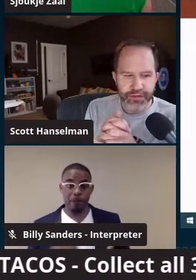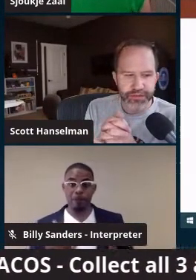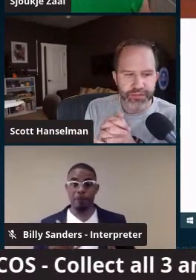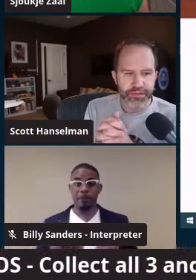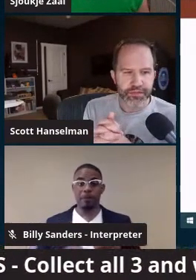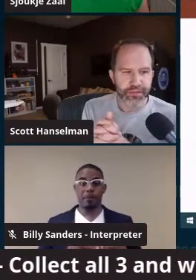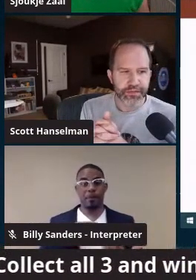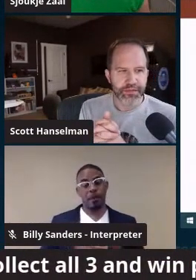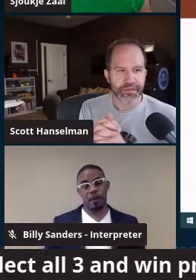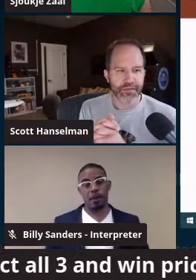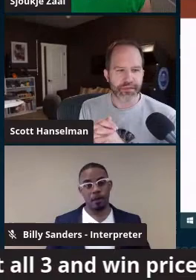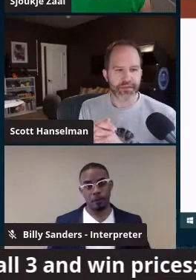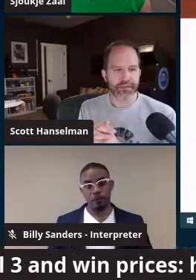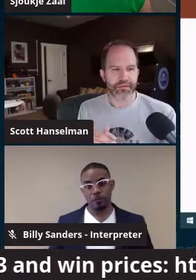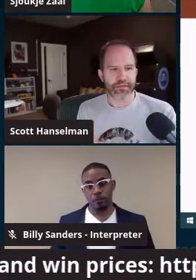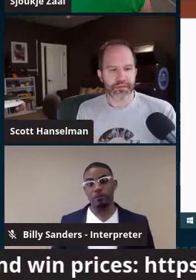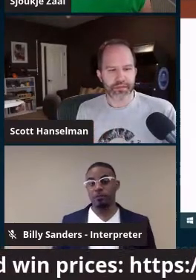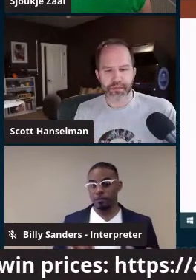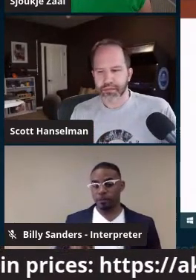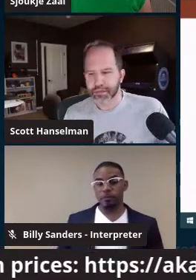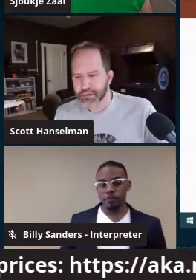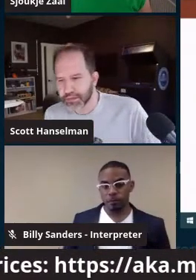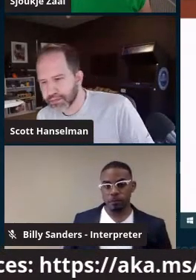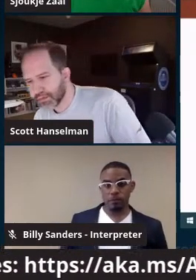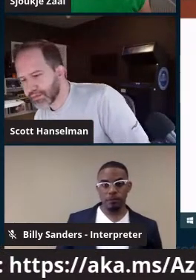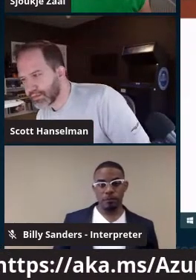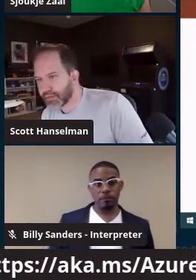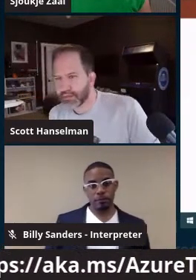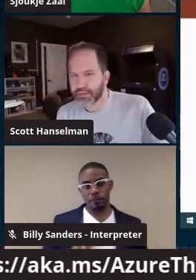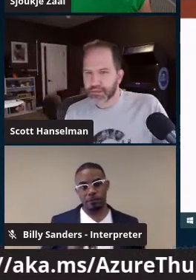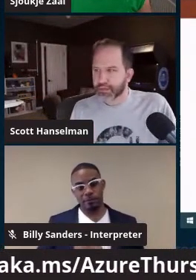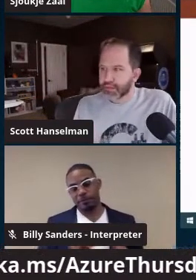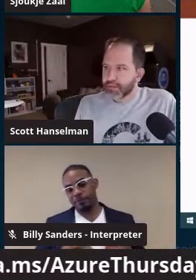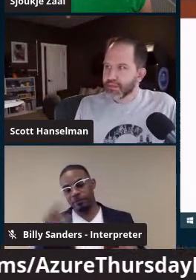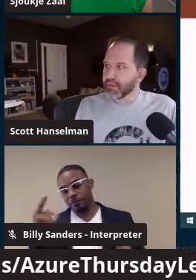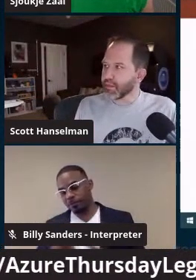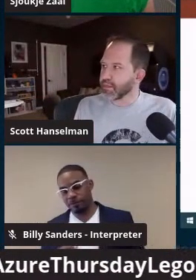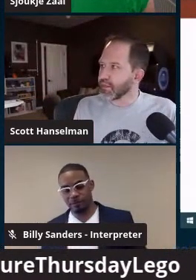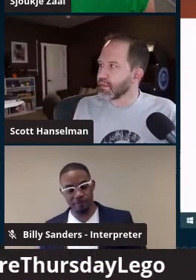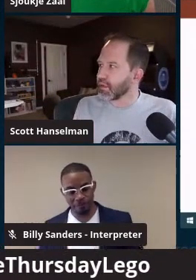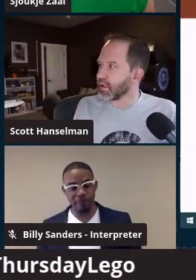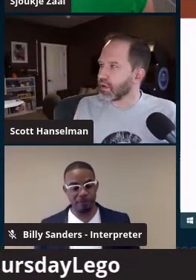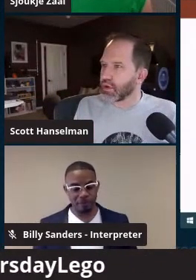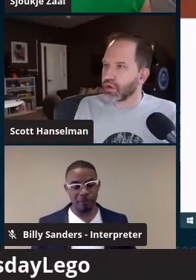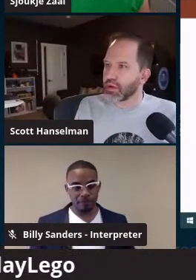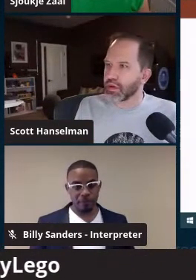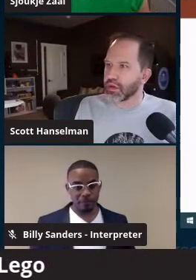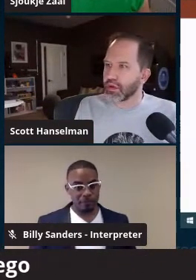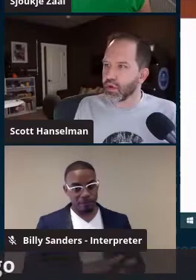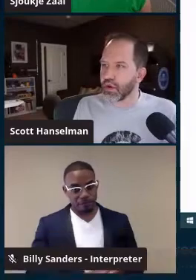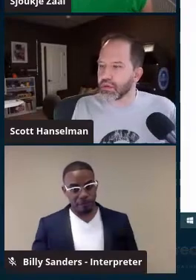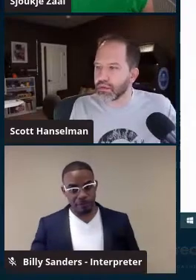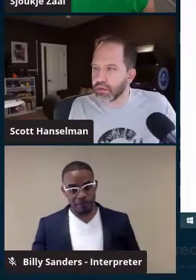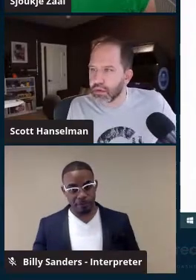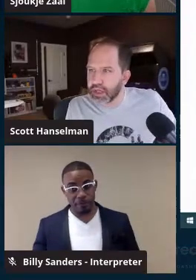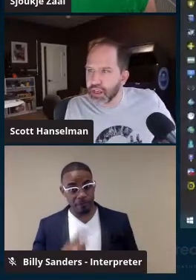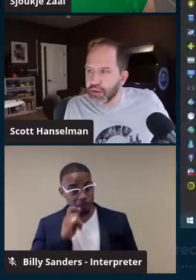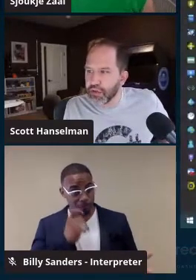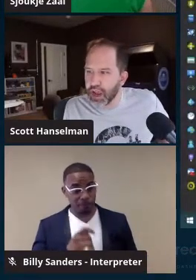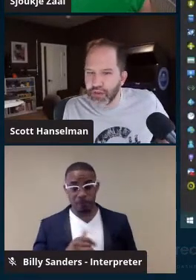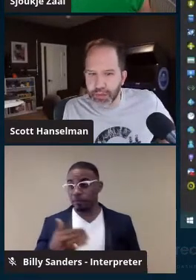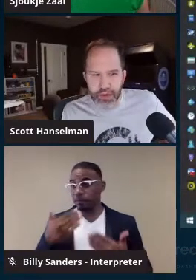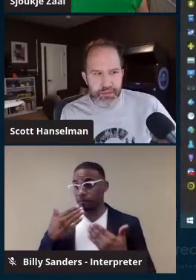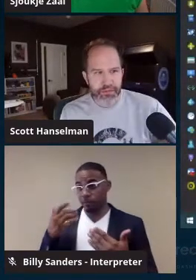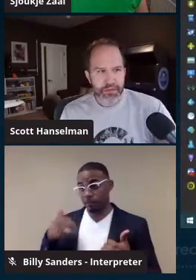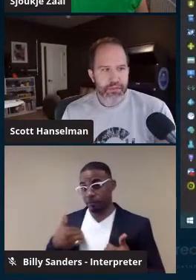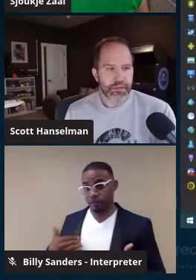money. Yes. That's the end goal of it. Yeah. Nice. Cool. Well, thank you for